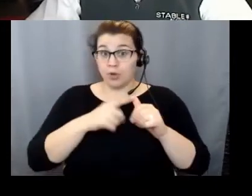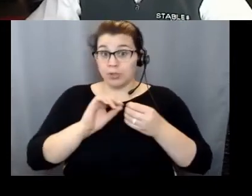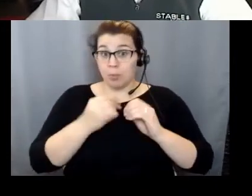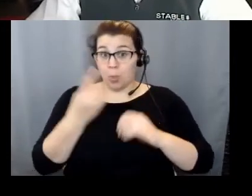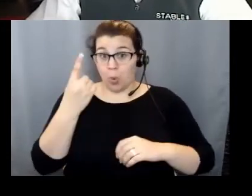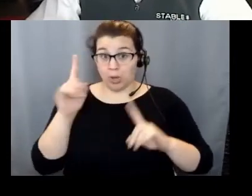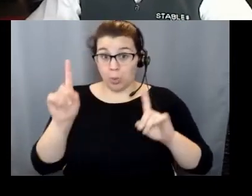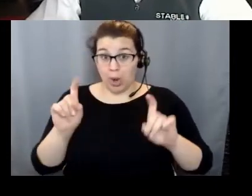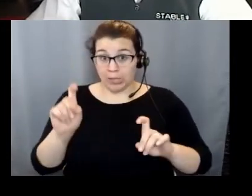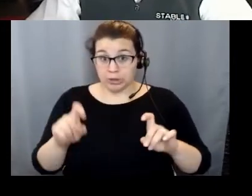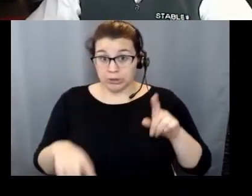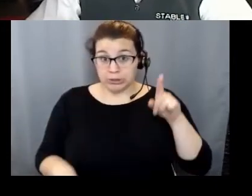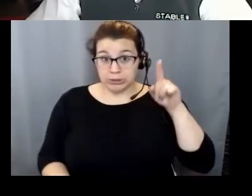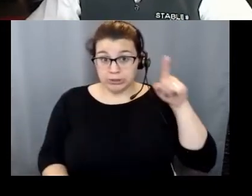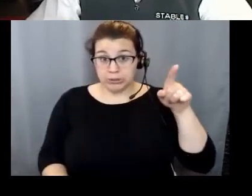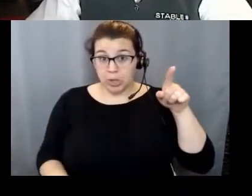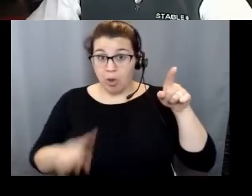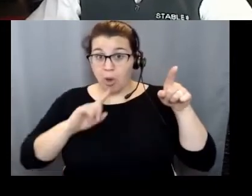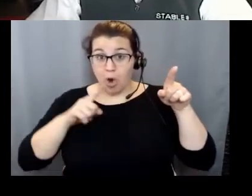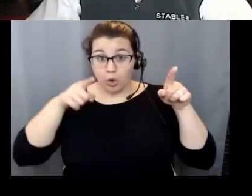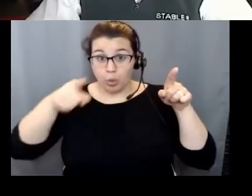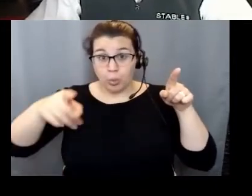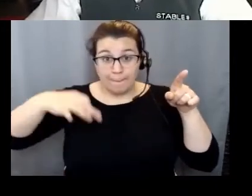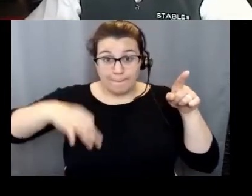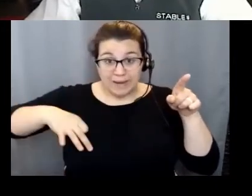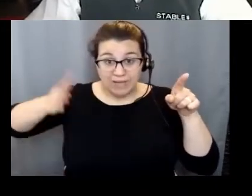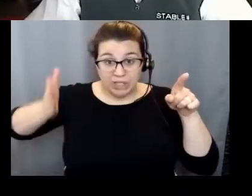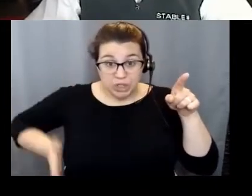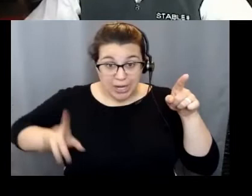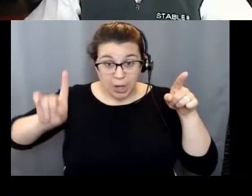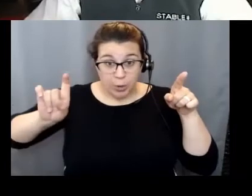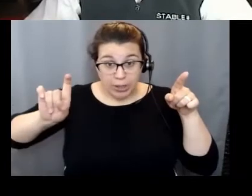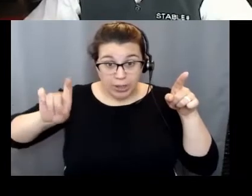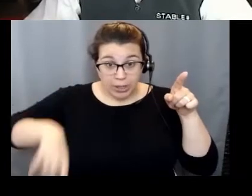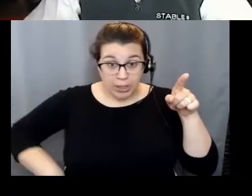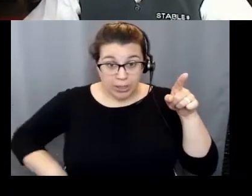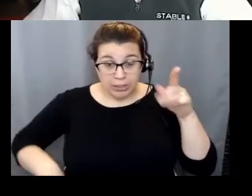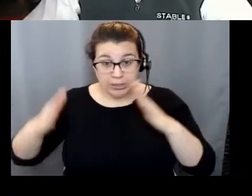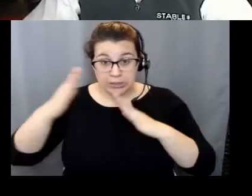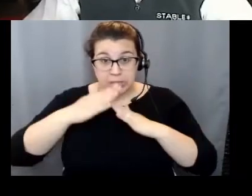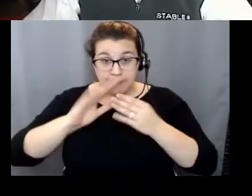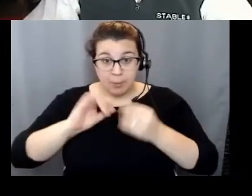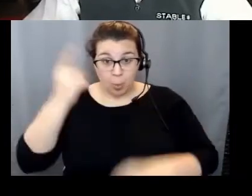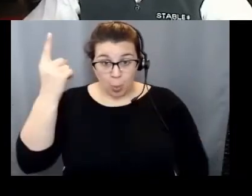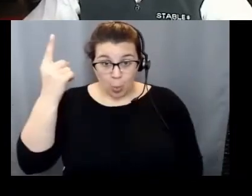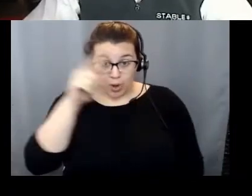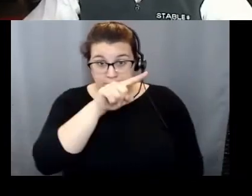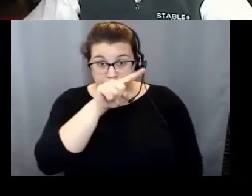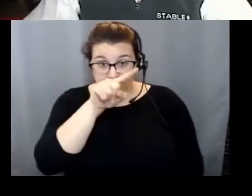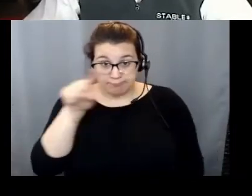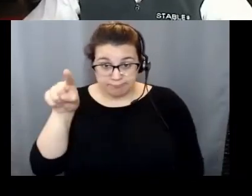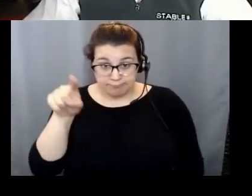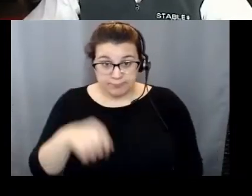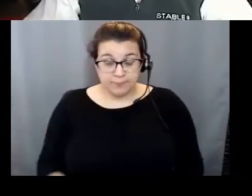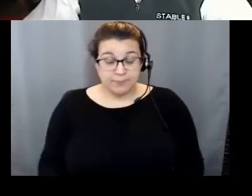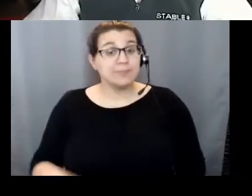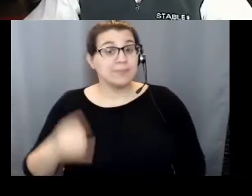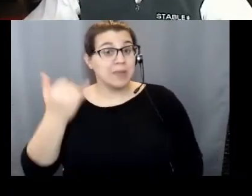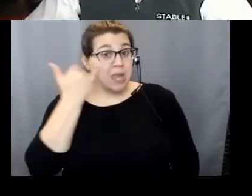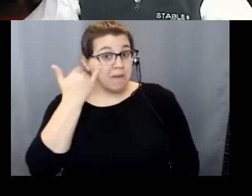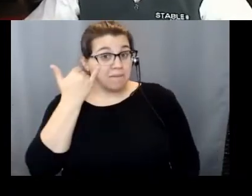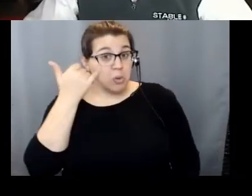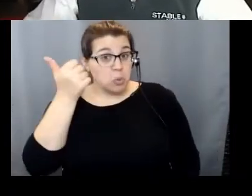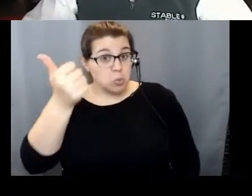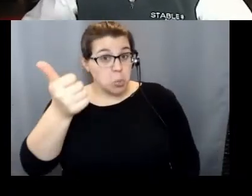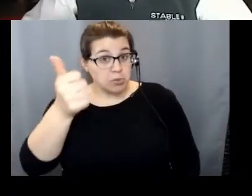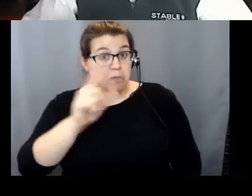the process is, are you the beneficiary? Right up here at the top. And if you answered yes